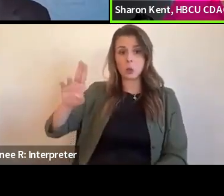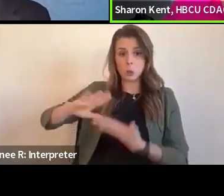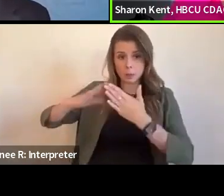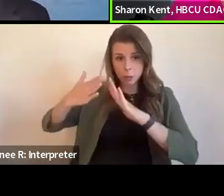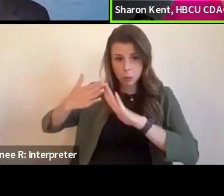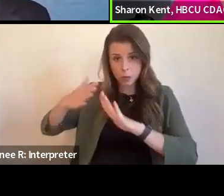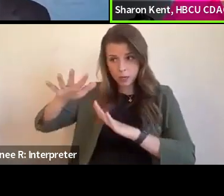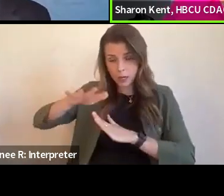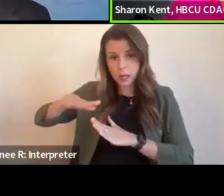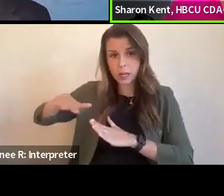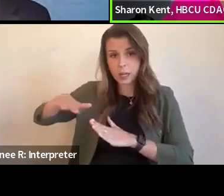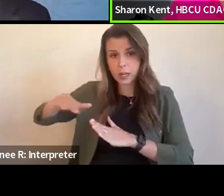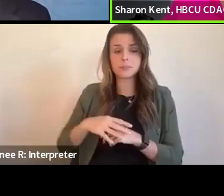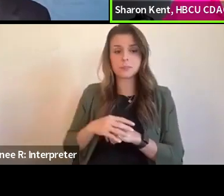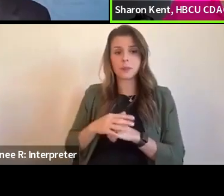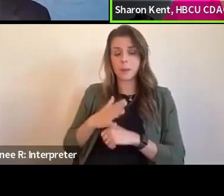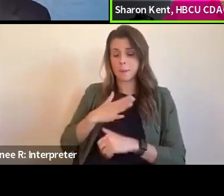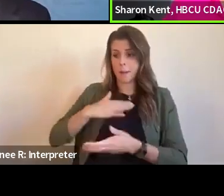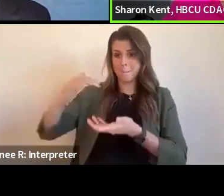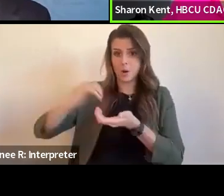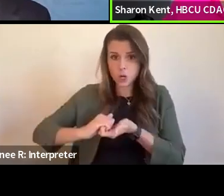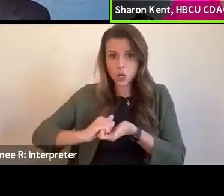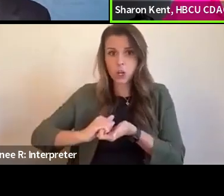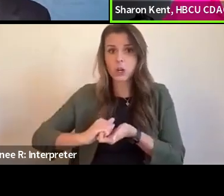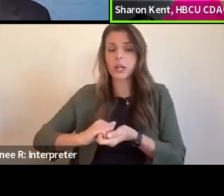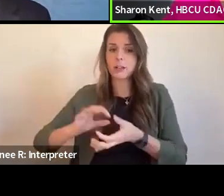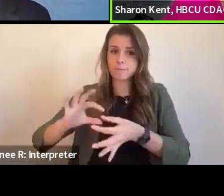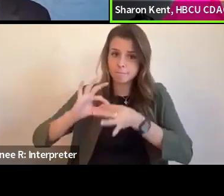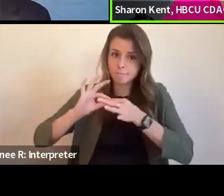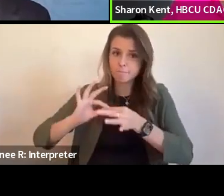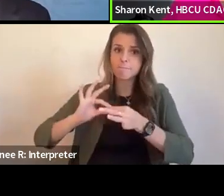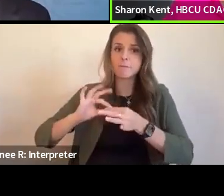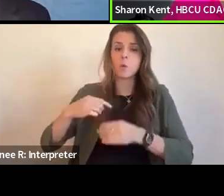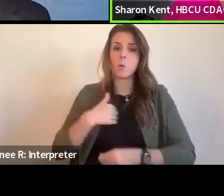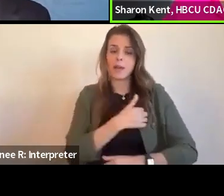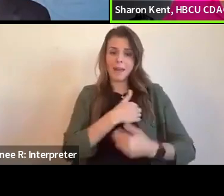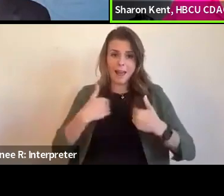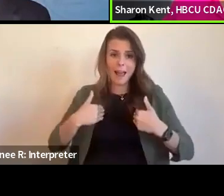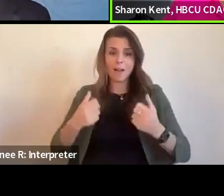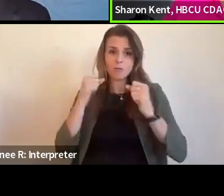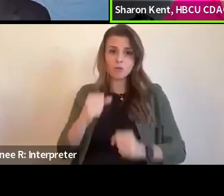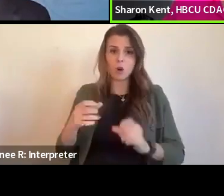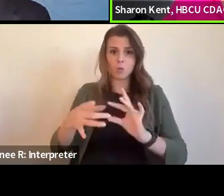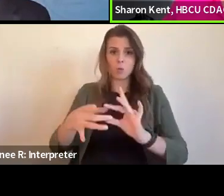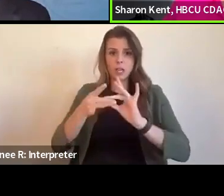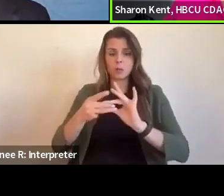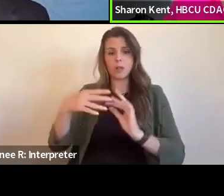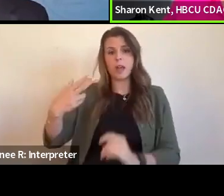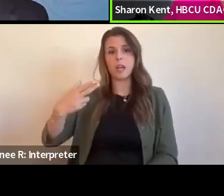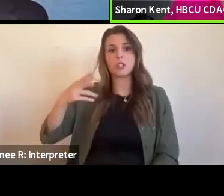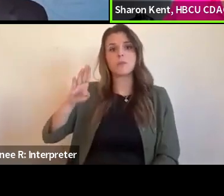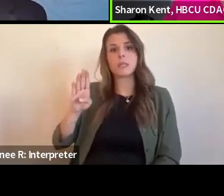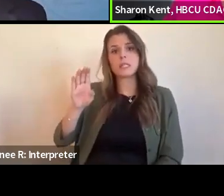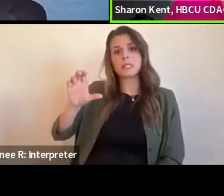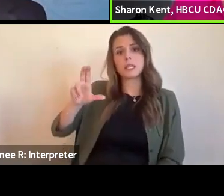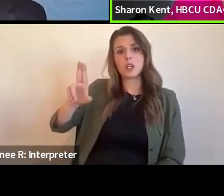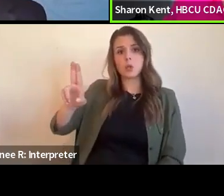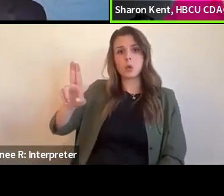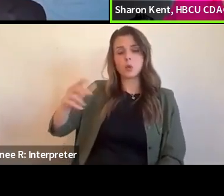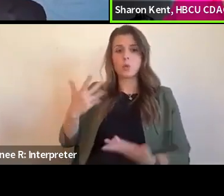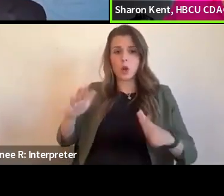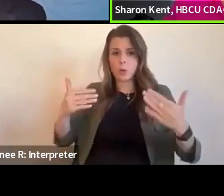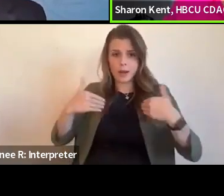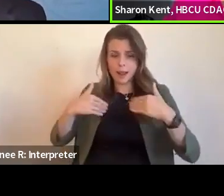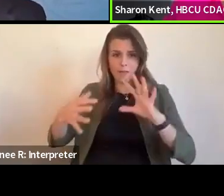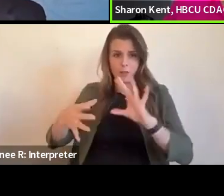by partnering and creating partnerships. So we have the relationships with the HBCUs, so we have the relationship